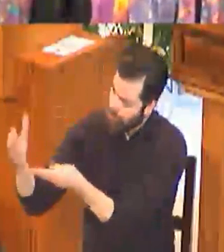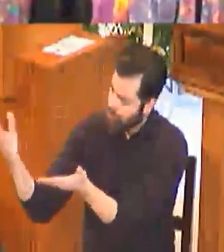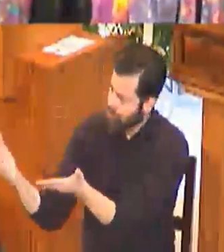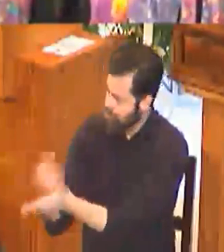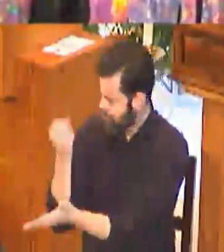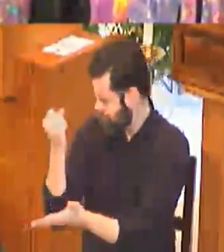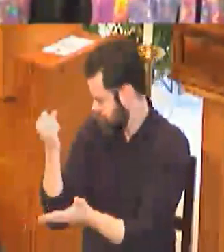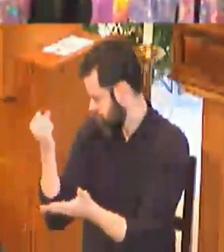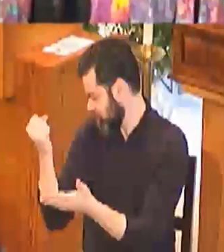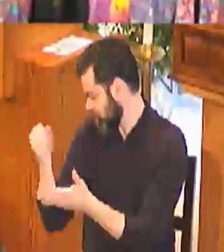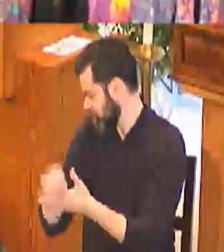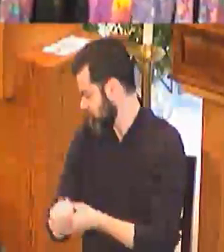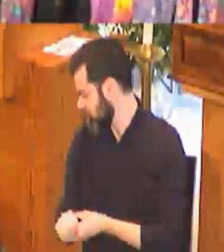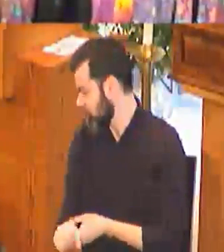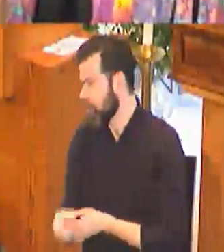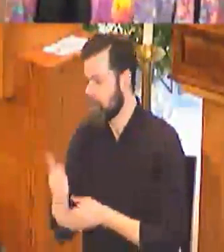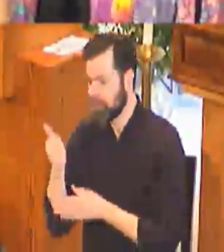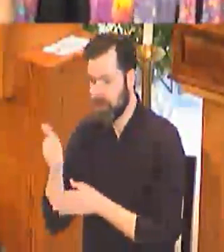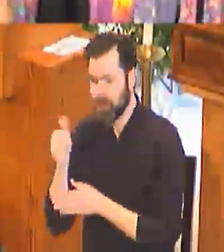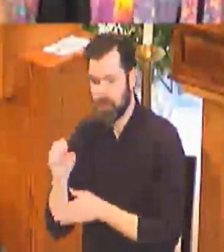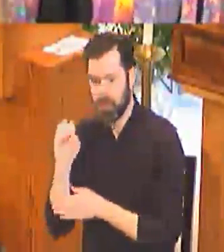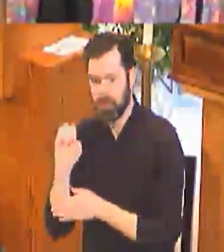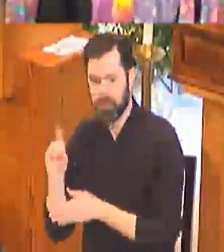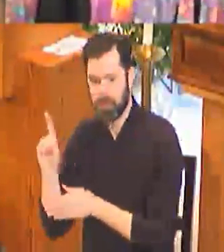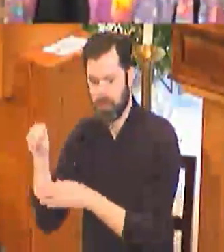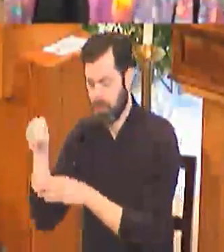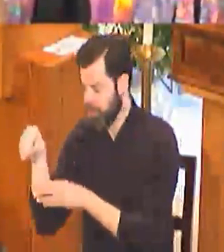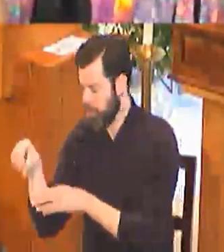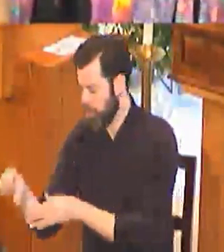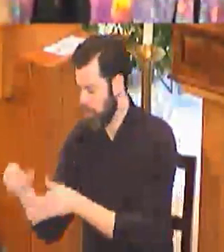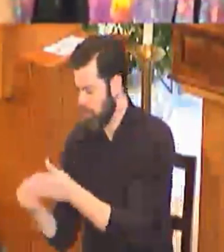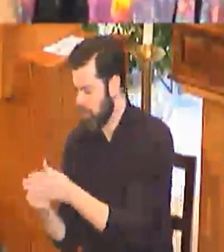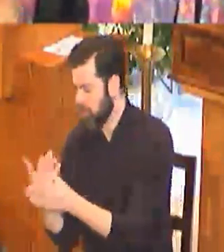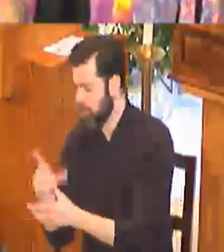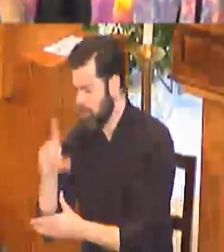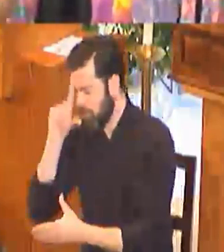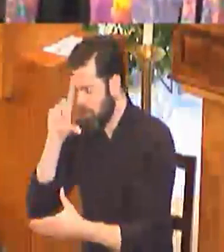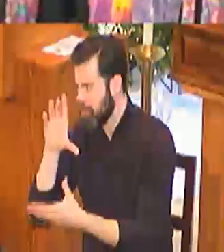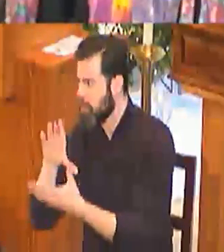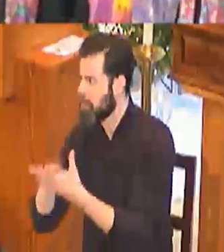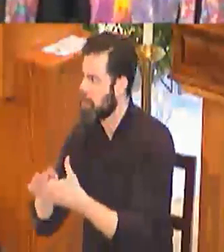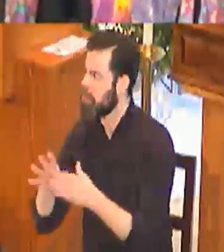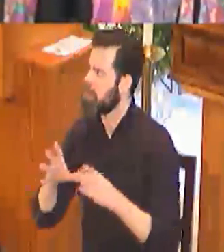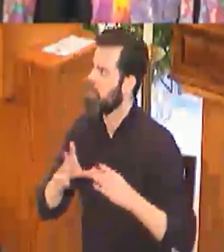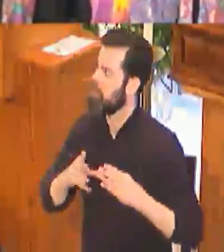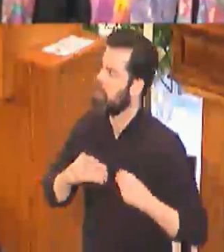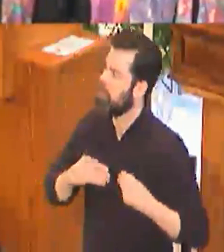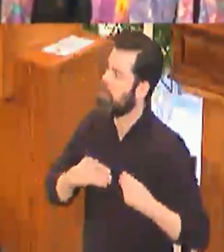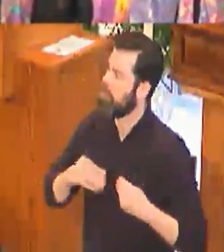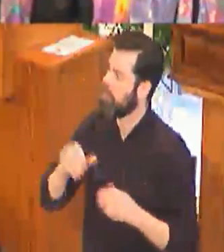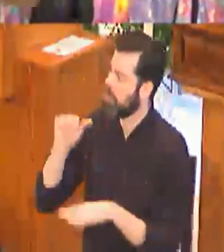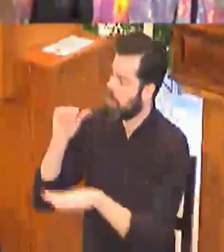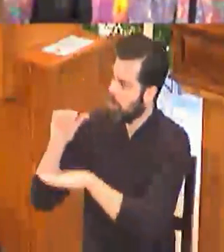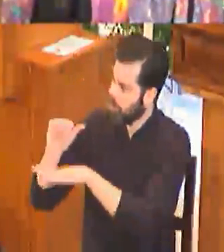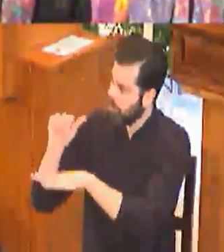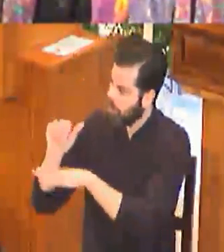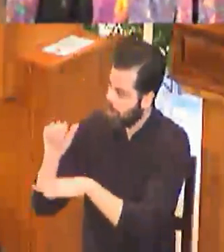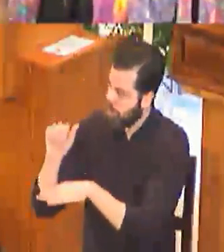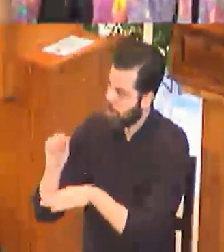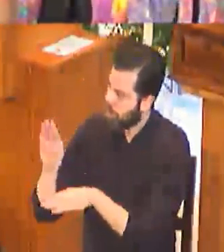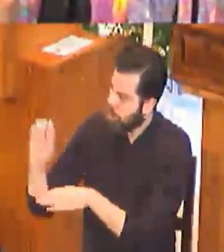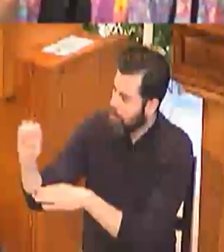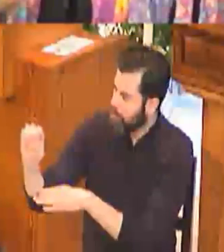Oh, yes. By faith. The blessing.